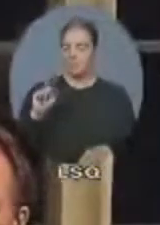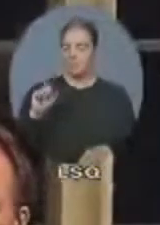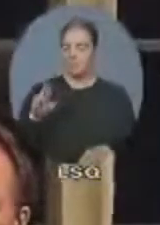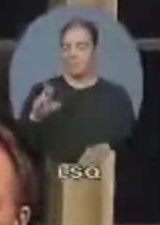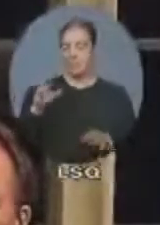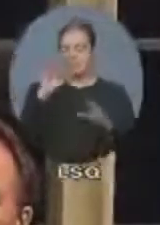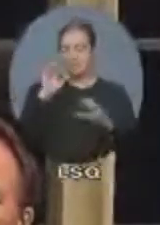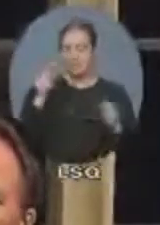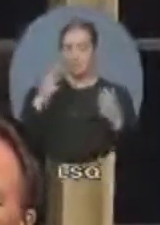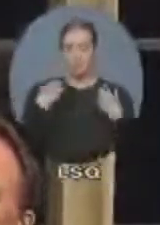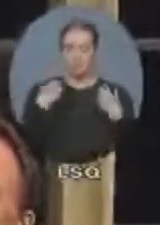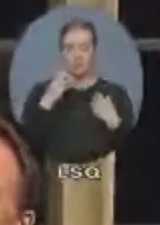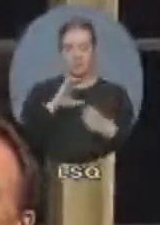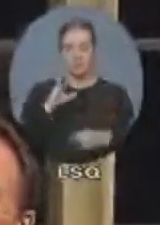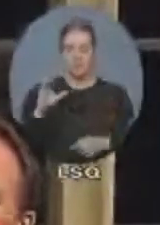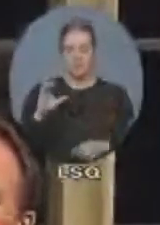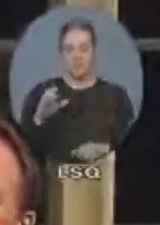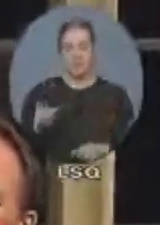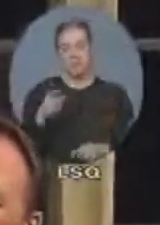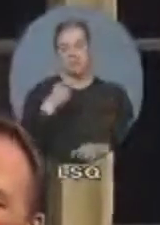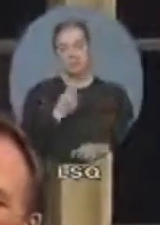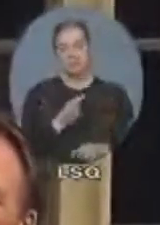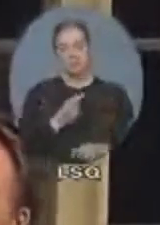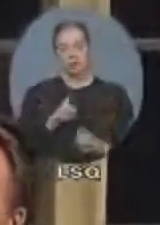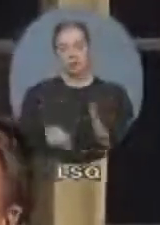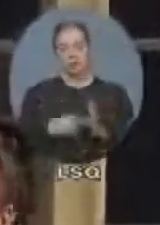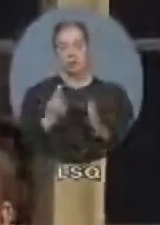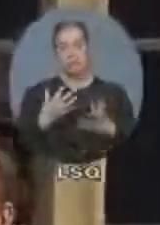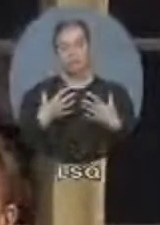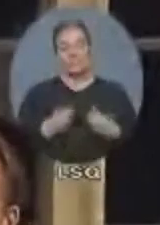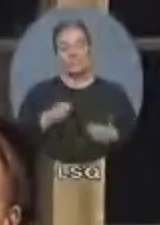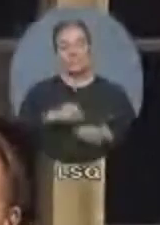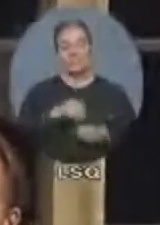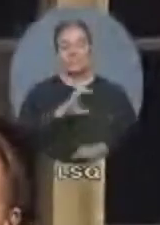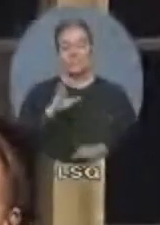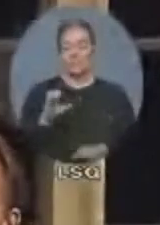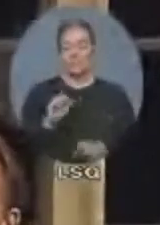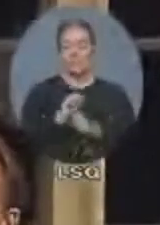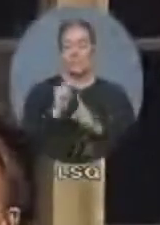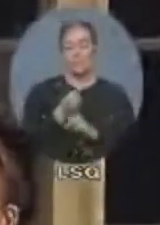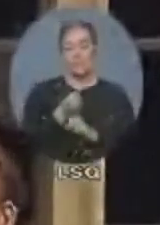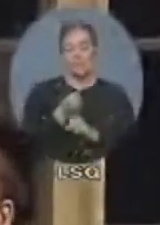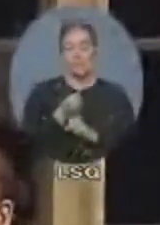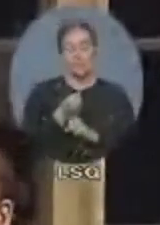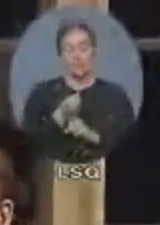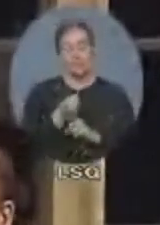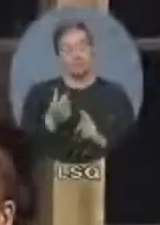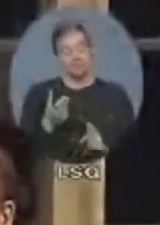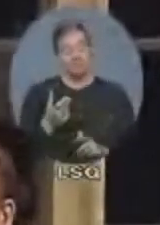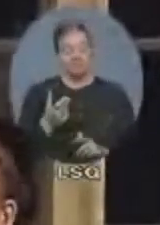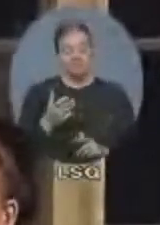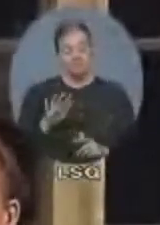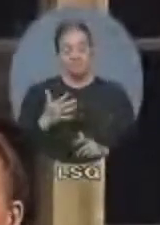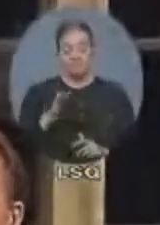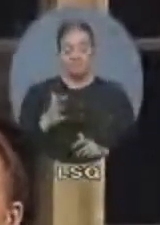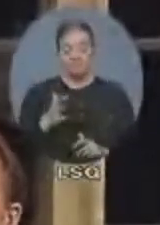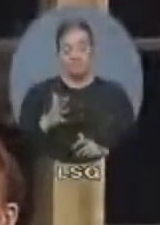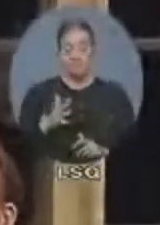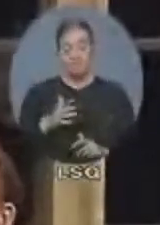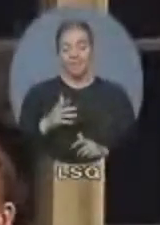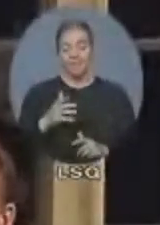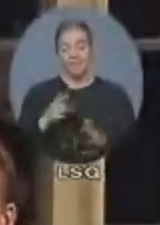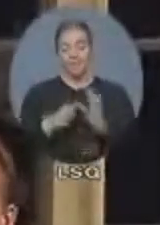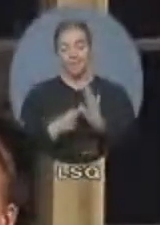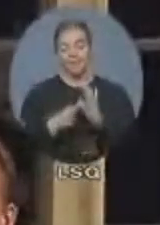we find that the glass is at best half full. That, Mr. Speaker, is the diplomatic way of putting it.